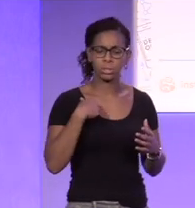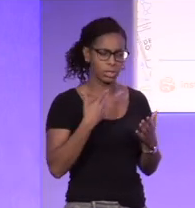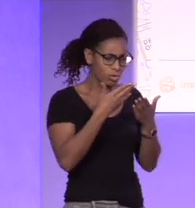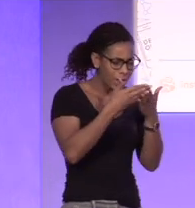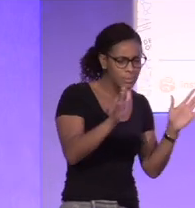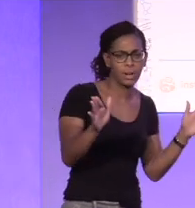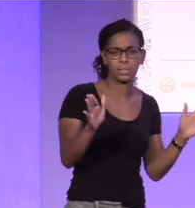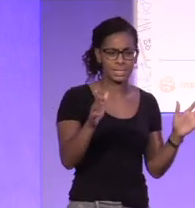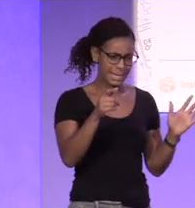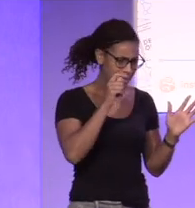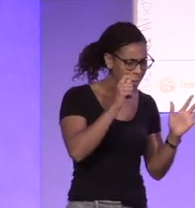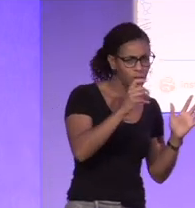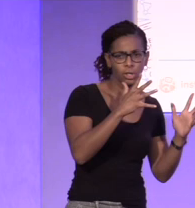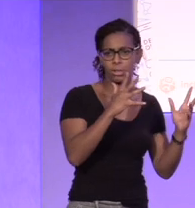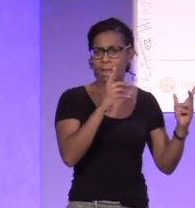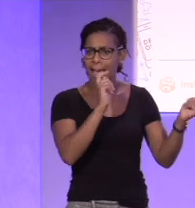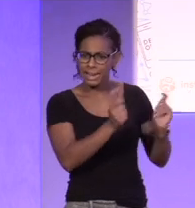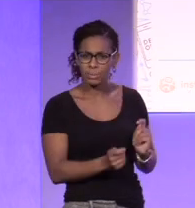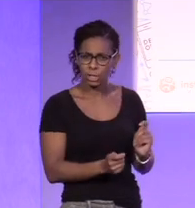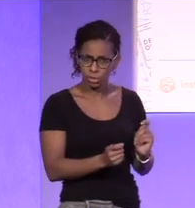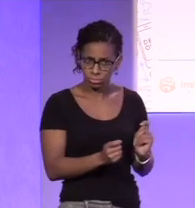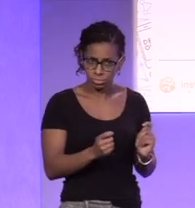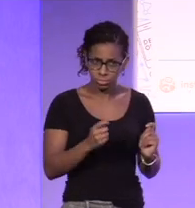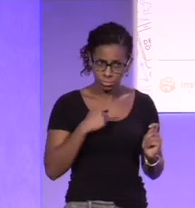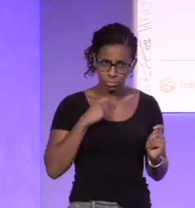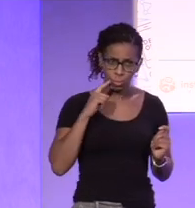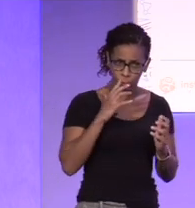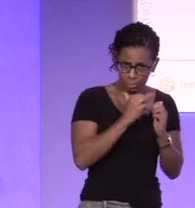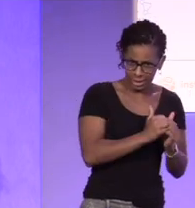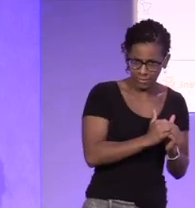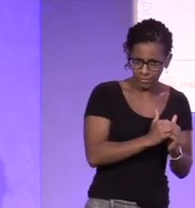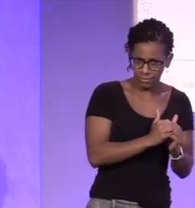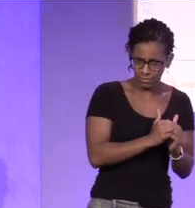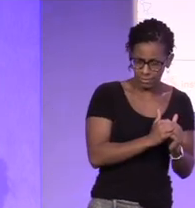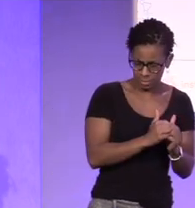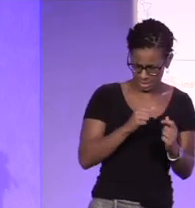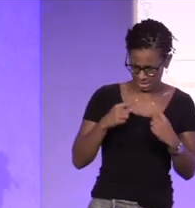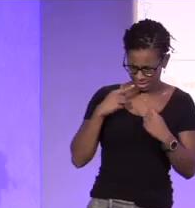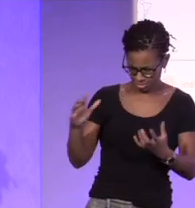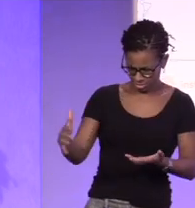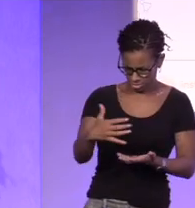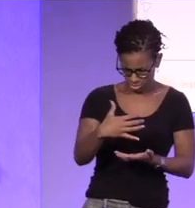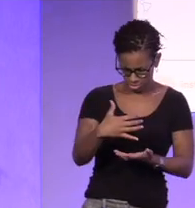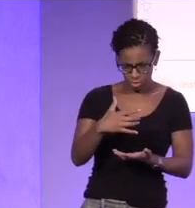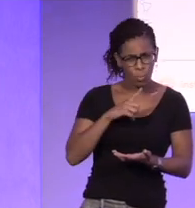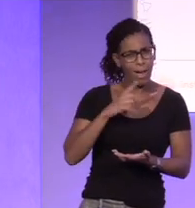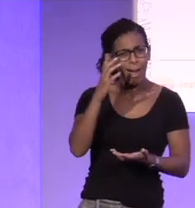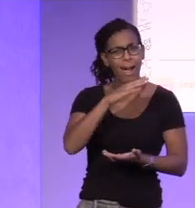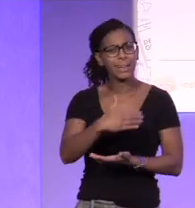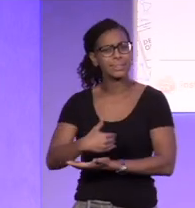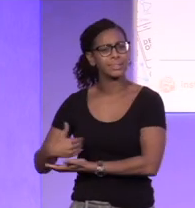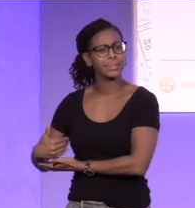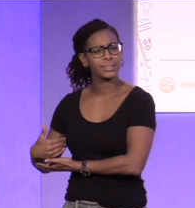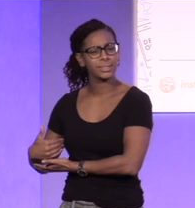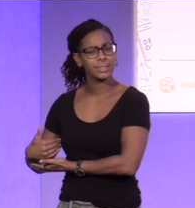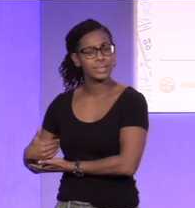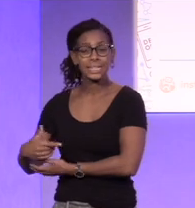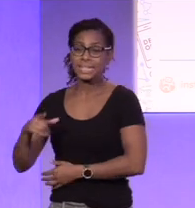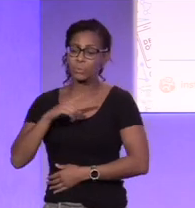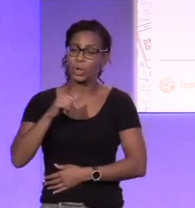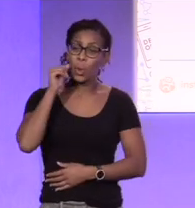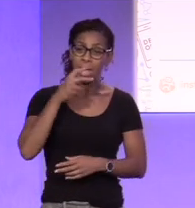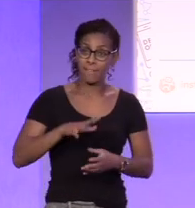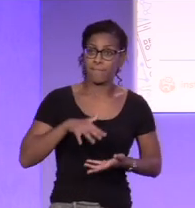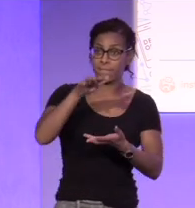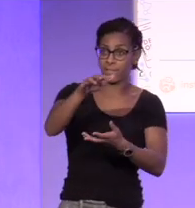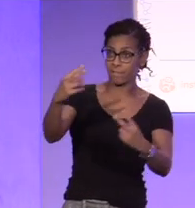adaptation. Why hide this? Well, we know that when we've been watched, we naturally start to change our behavior. It's called the observer effect. It's